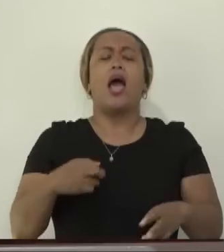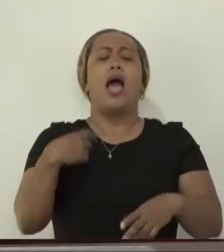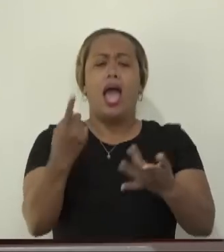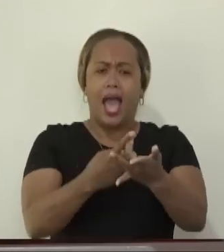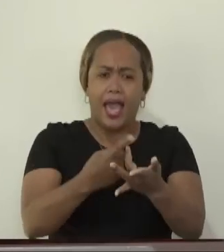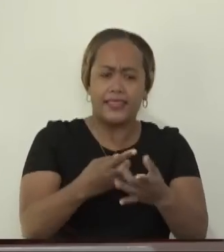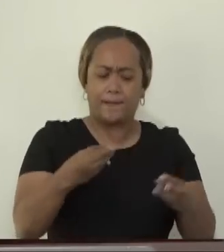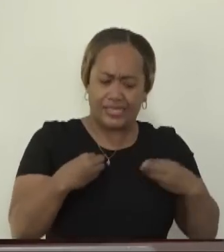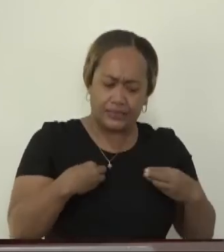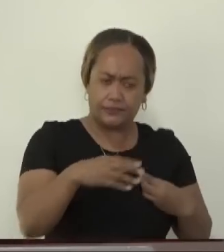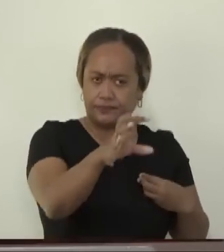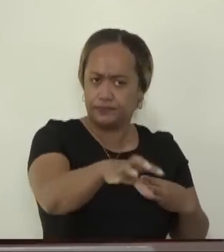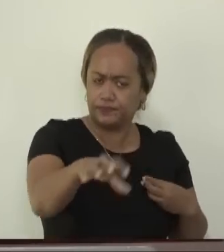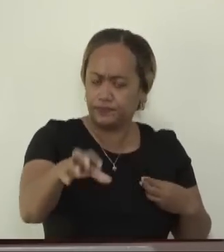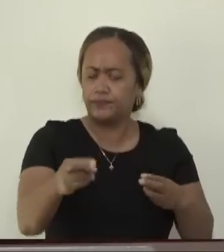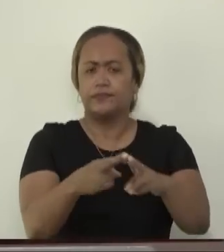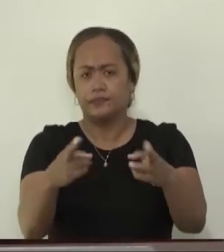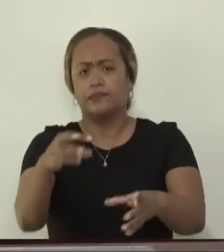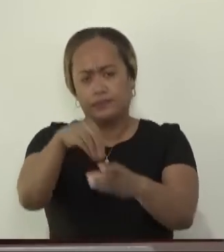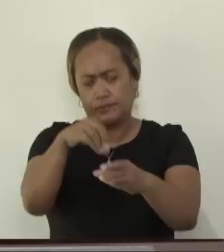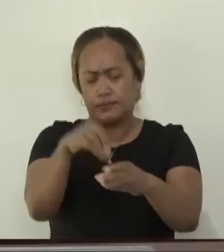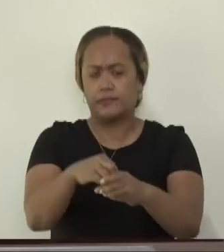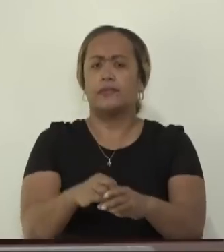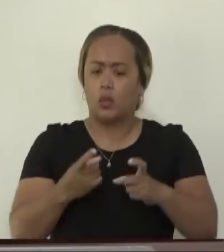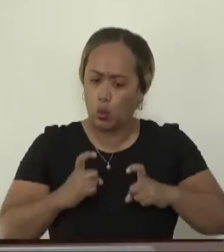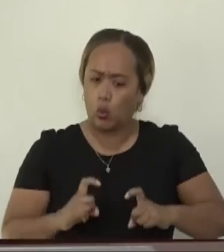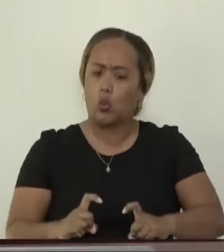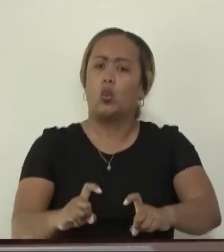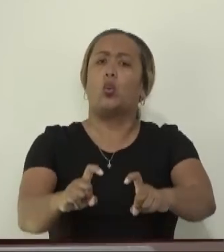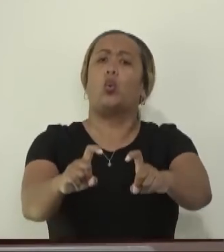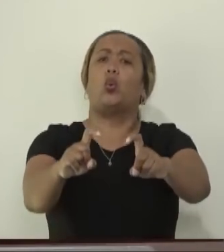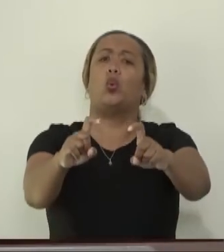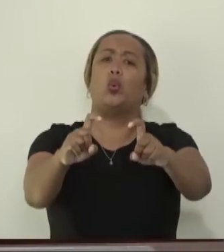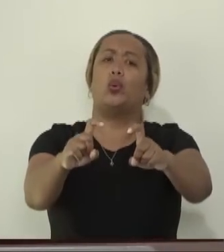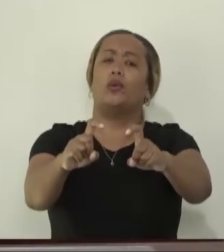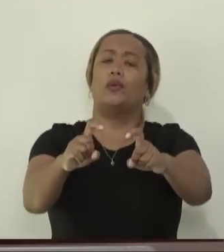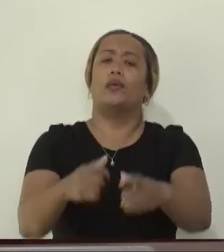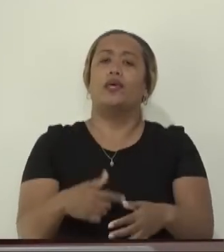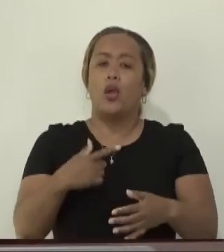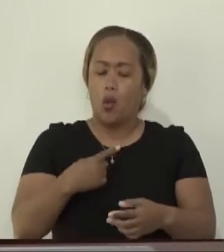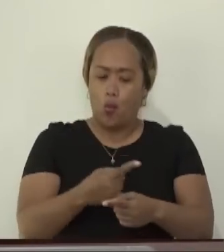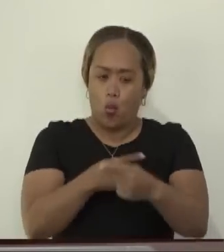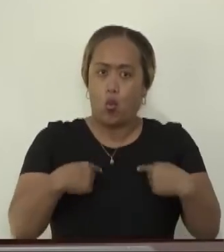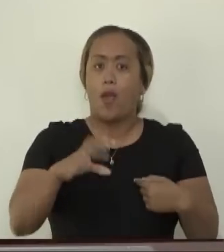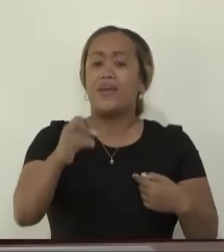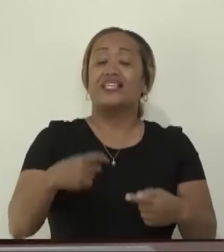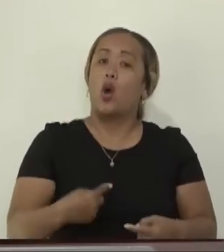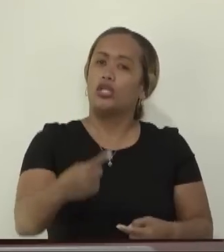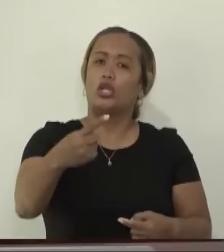sectors, particularly our resource-based sectors, have remained subdued. We must continue